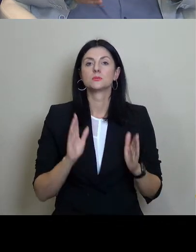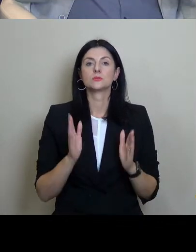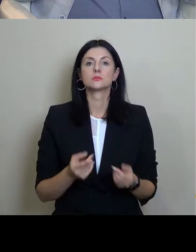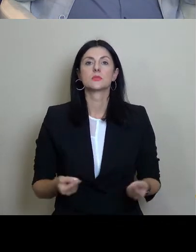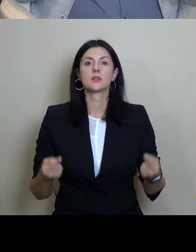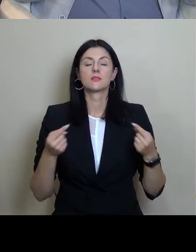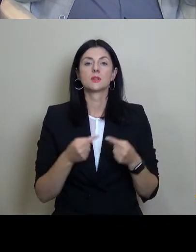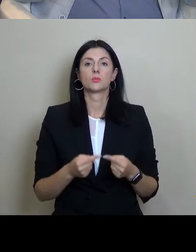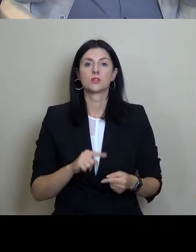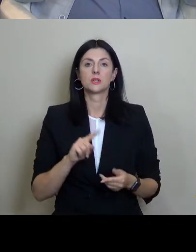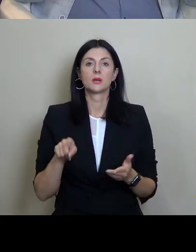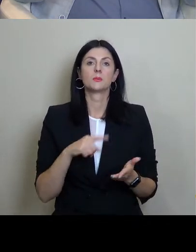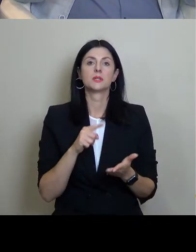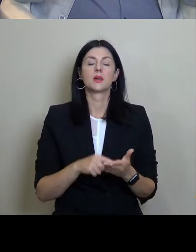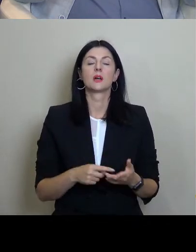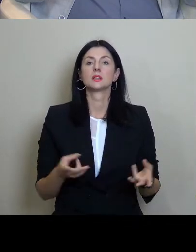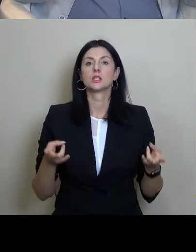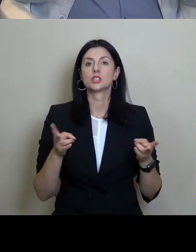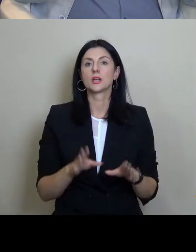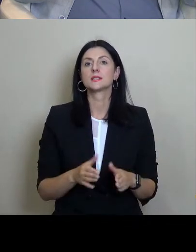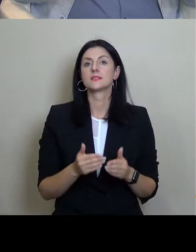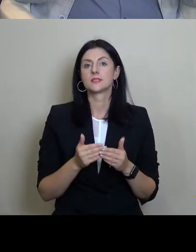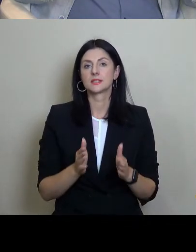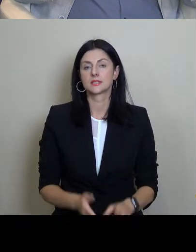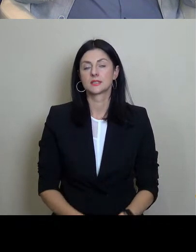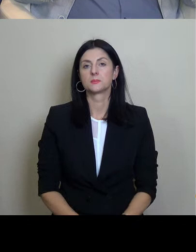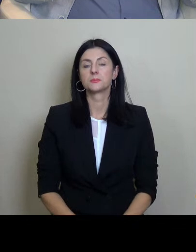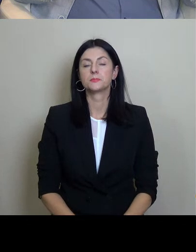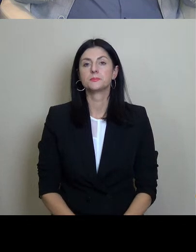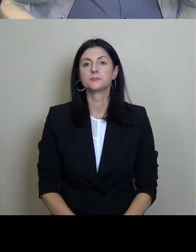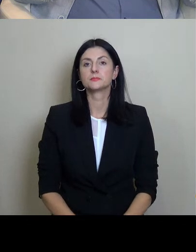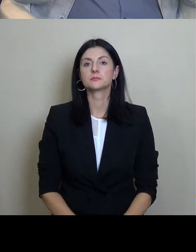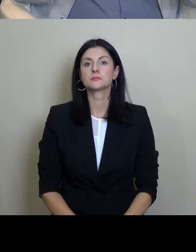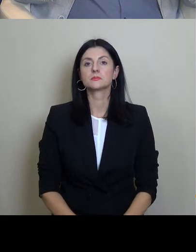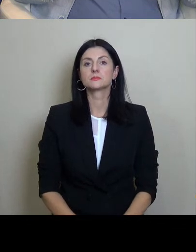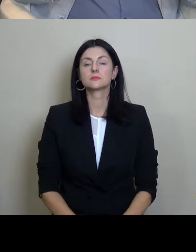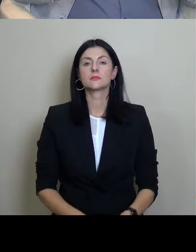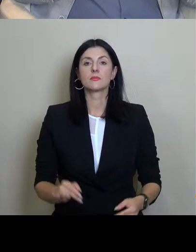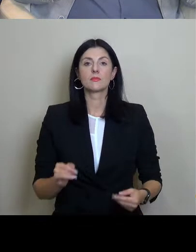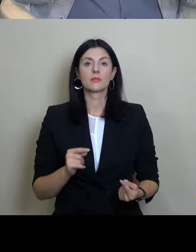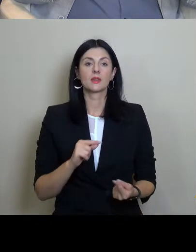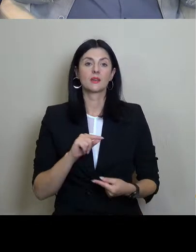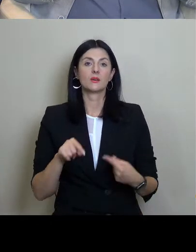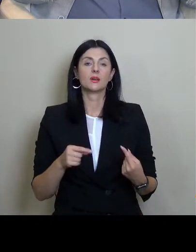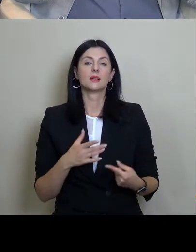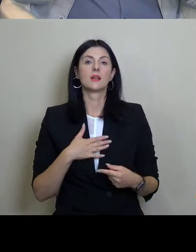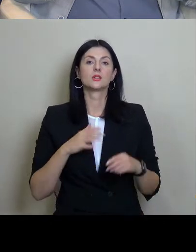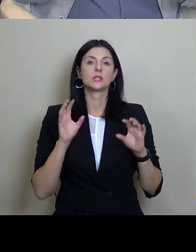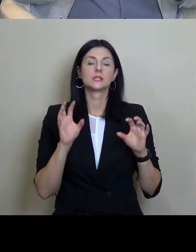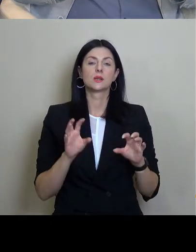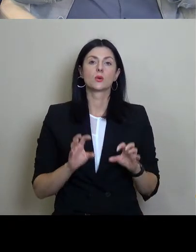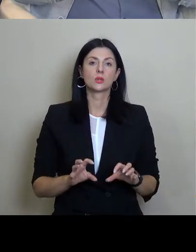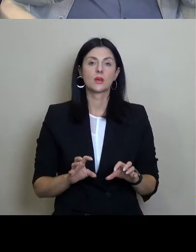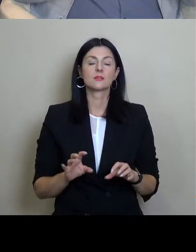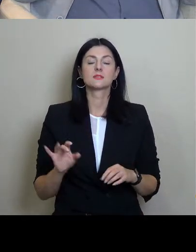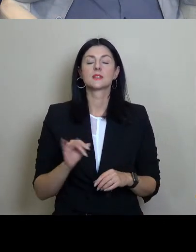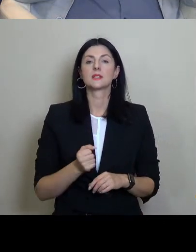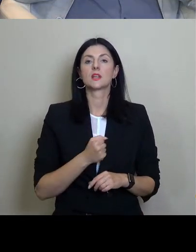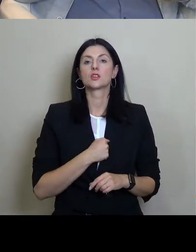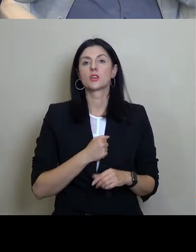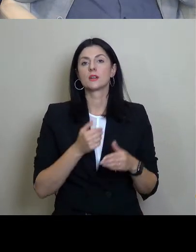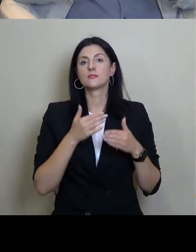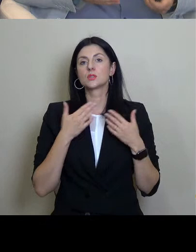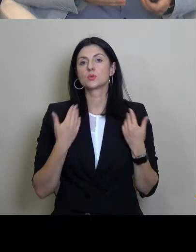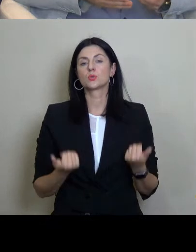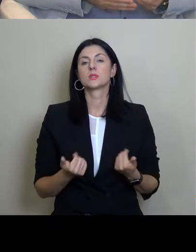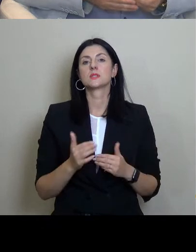So which commission should work where? So that's an open question. So, and that was